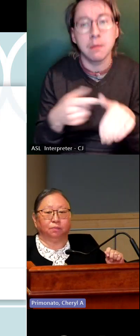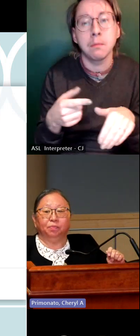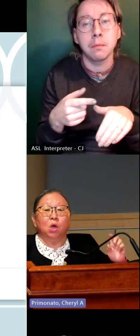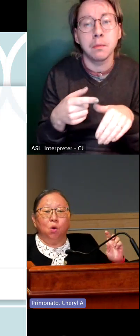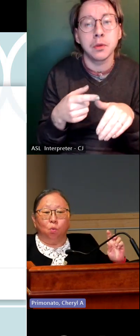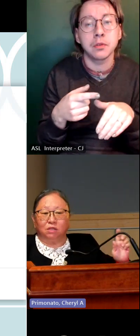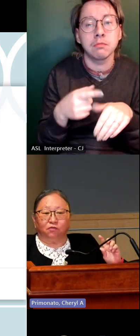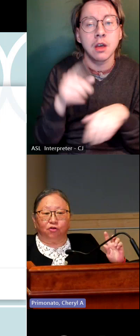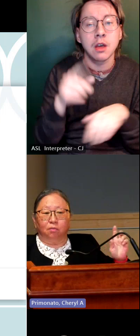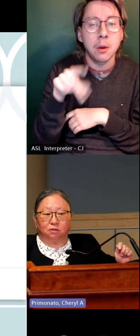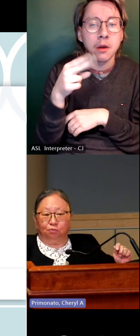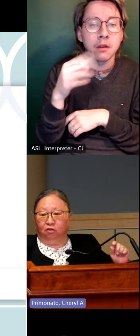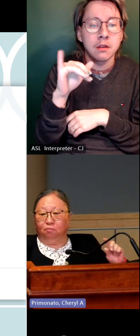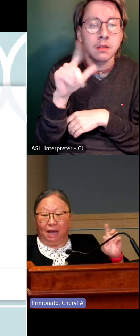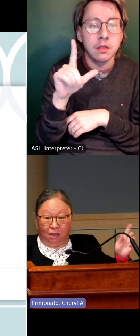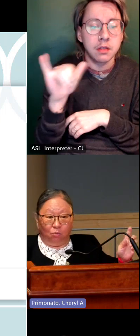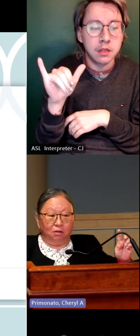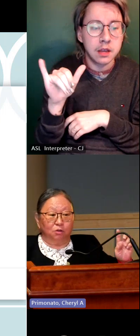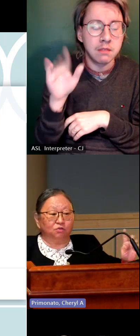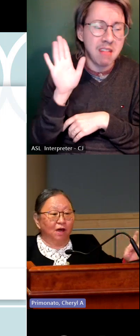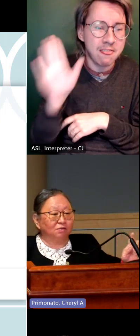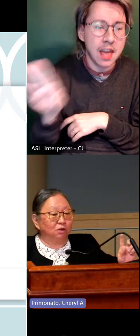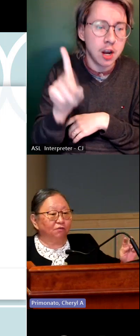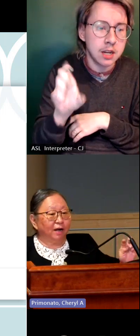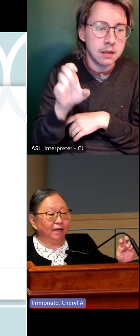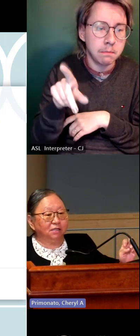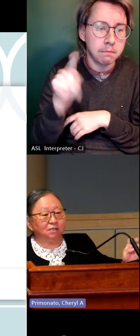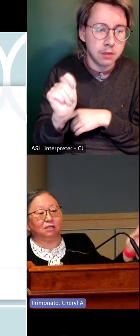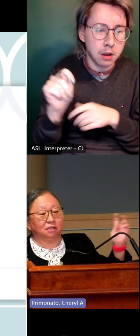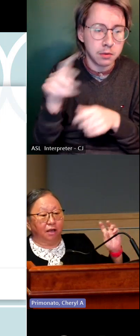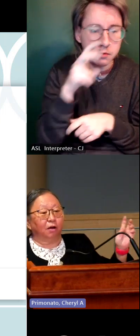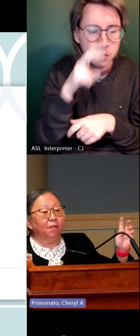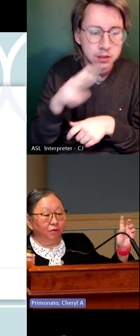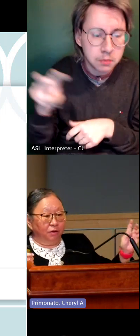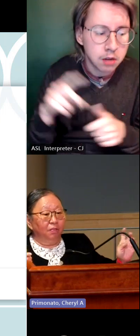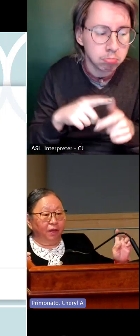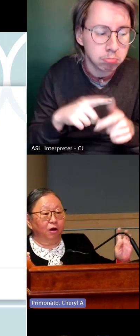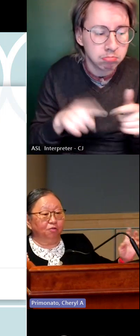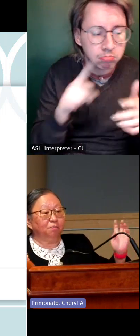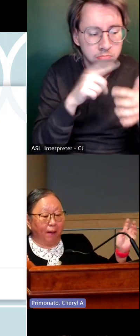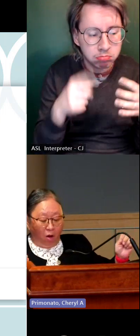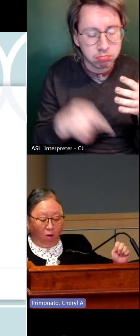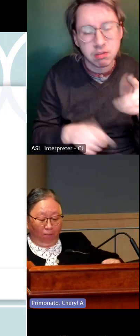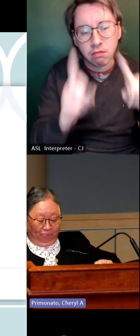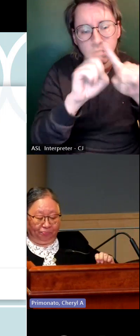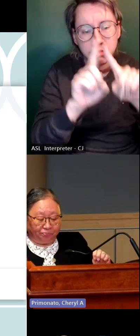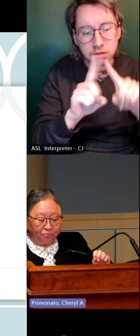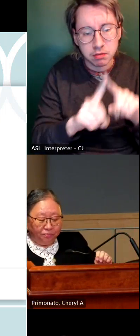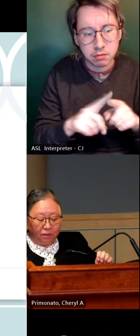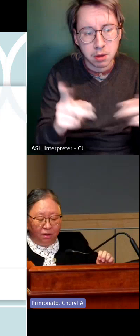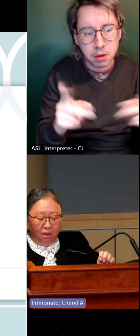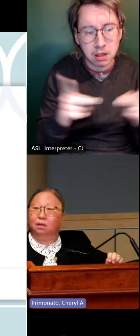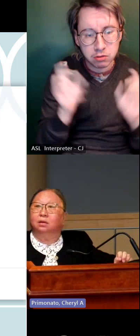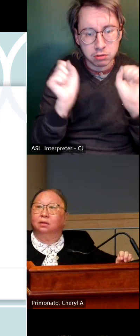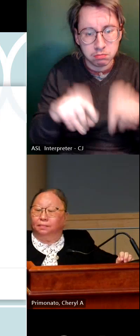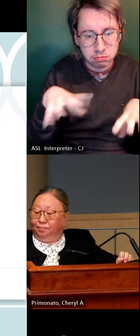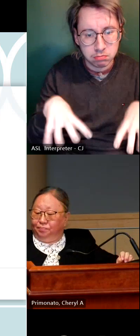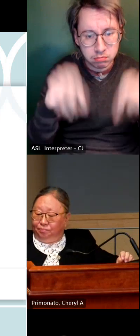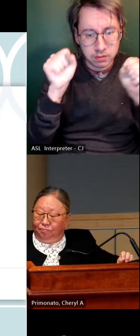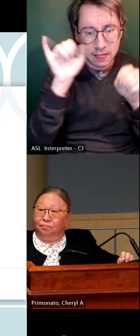and Inclusion. Once a firm is approved by any one of those 5 certifying agencies, they are approved by all.